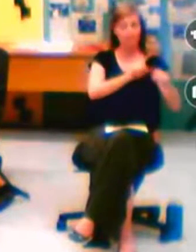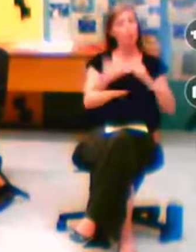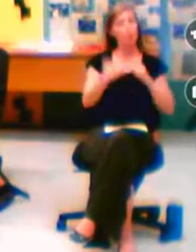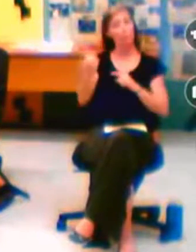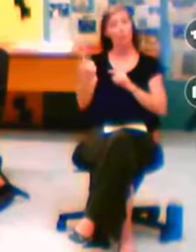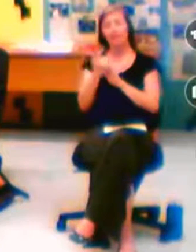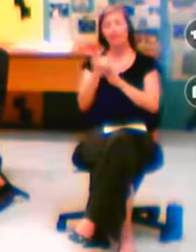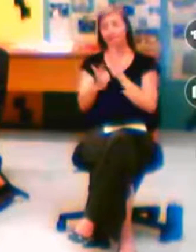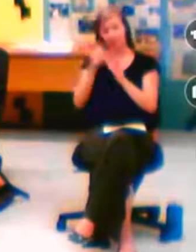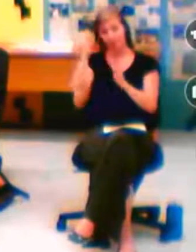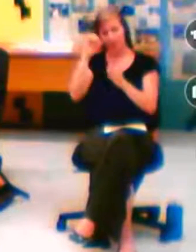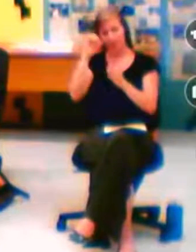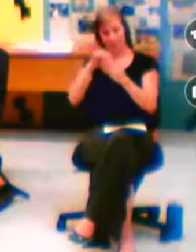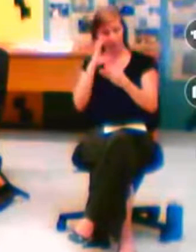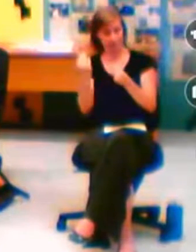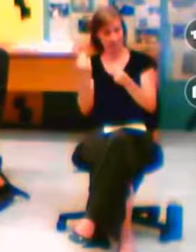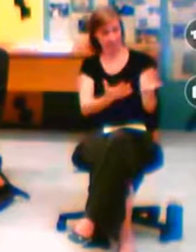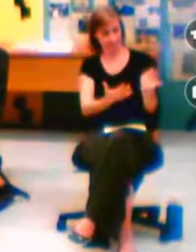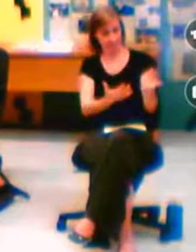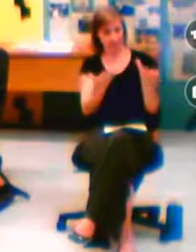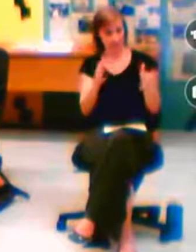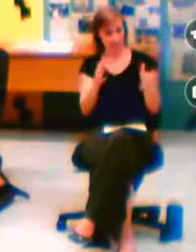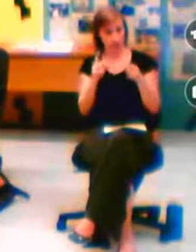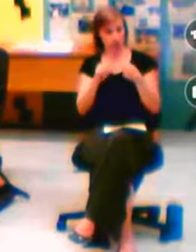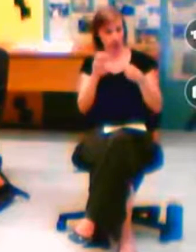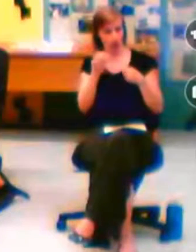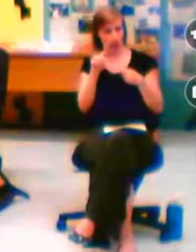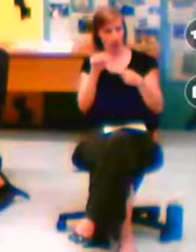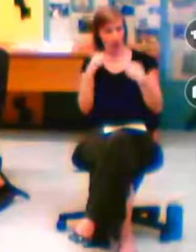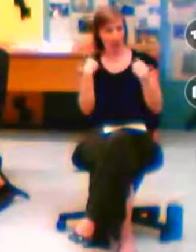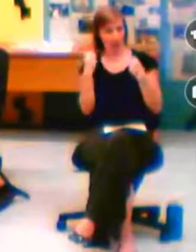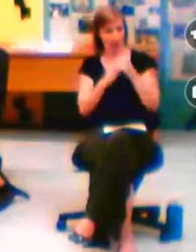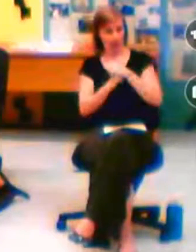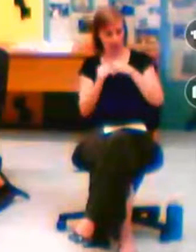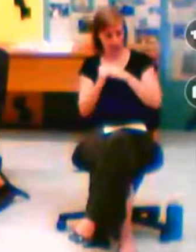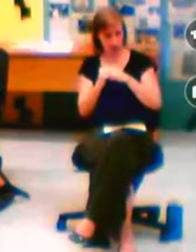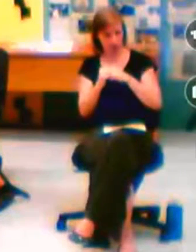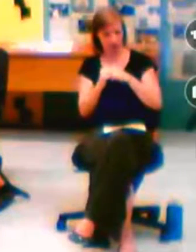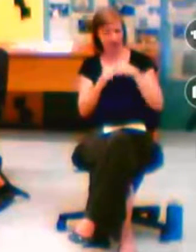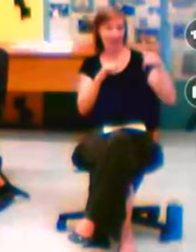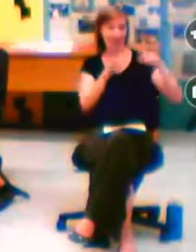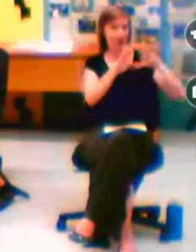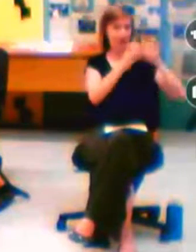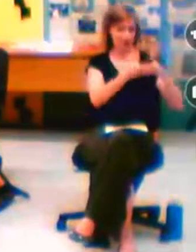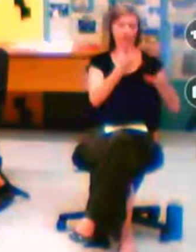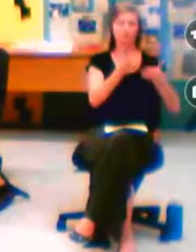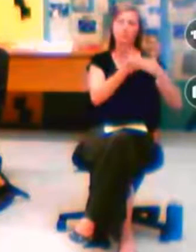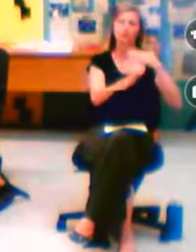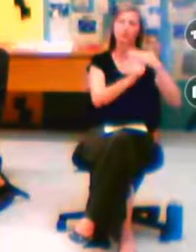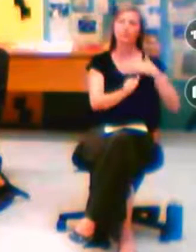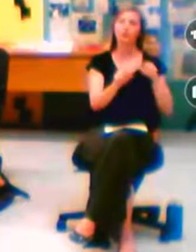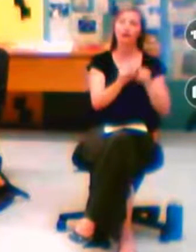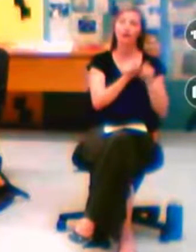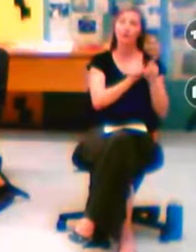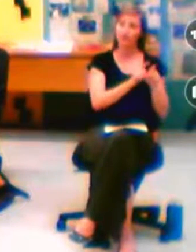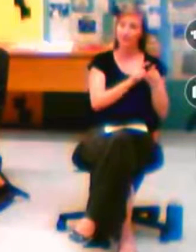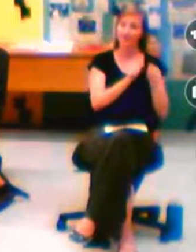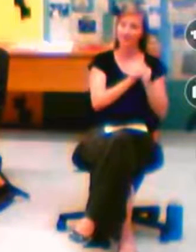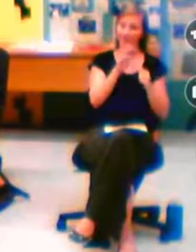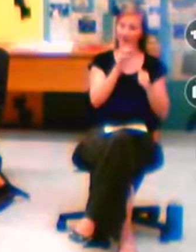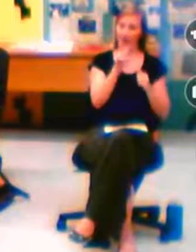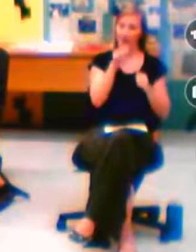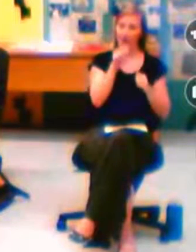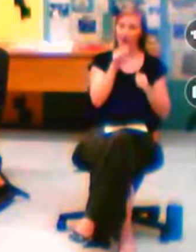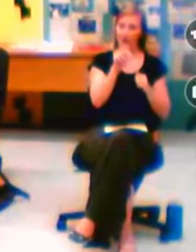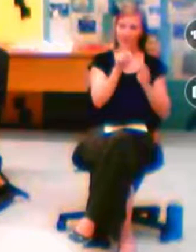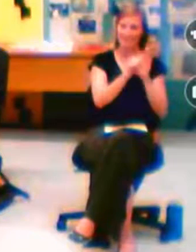legality. This is a kind of weasel wording that's in this amendment. You know, all judicial review procedures. Well, it turns out, according to a legal opinion given